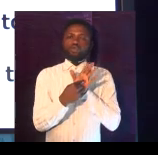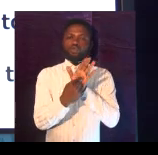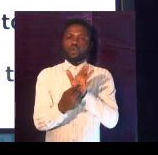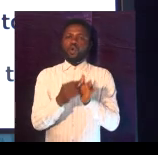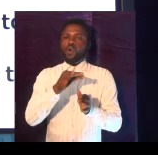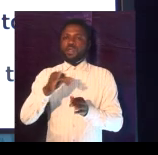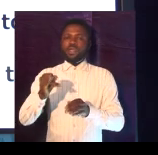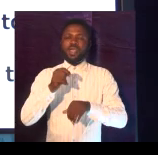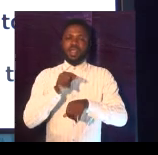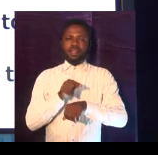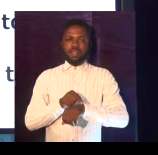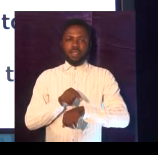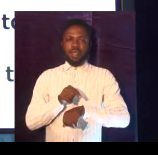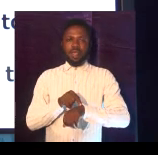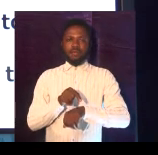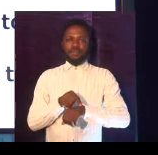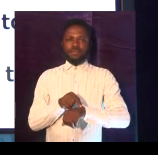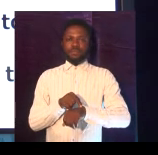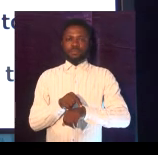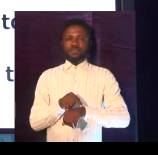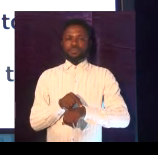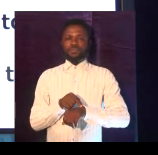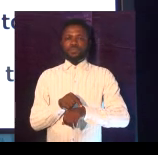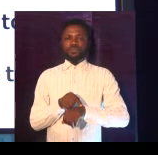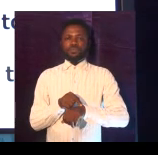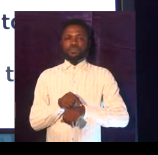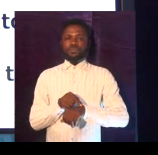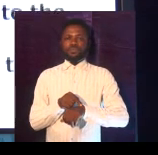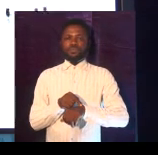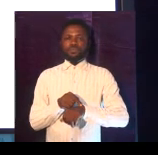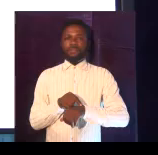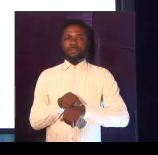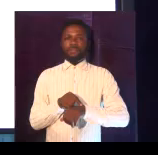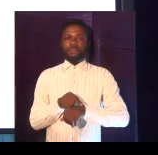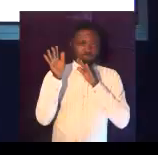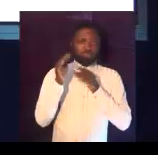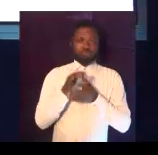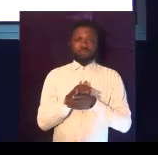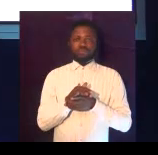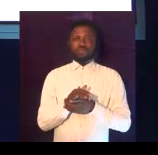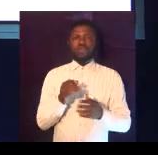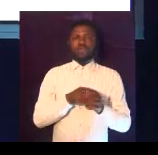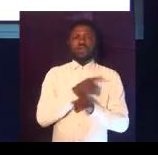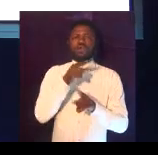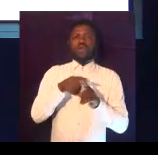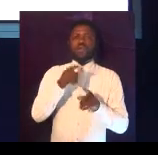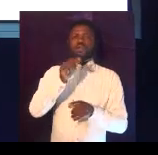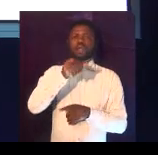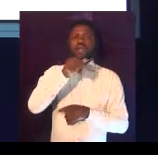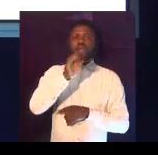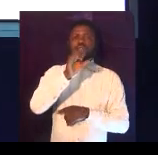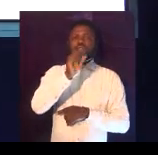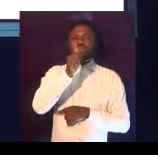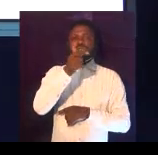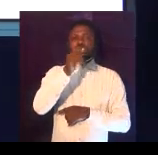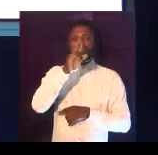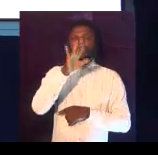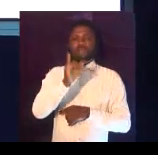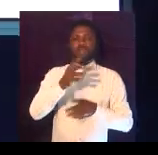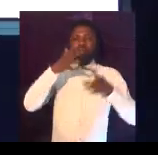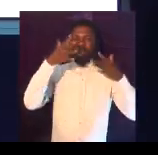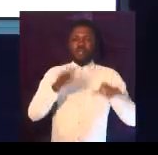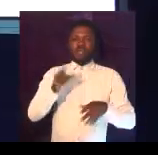expressing or showing time. When Ajishegiri finished